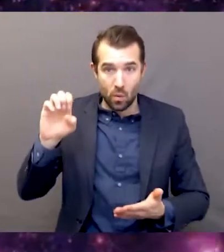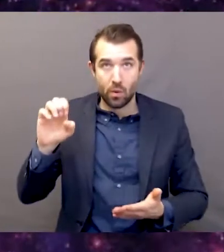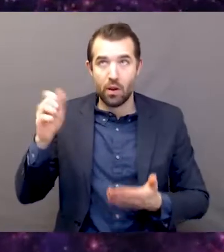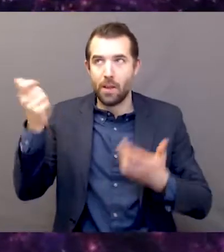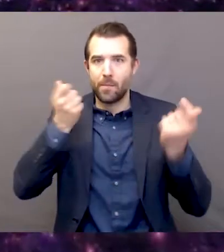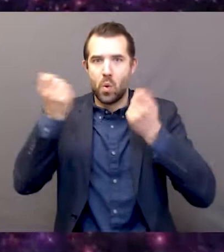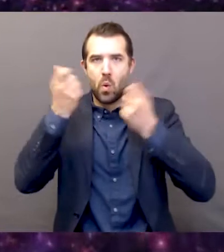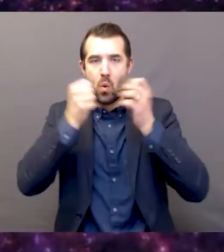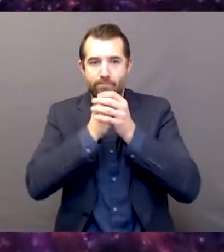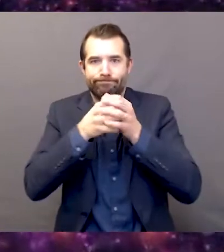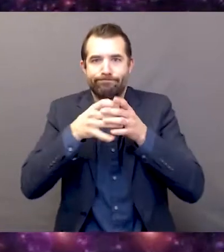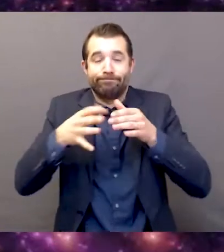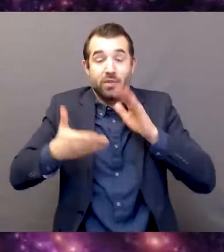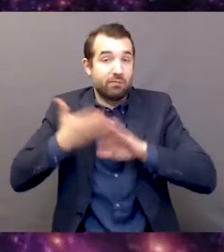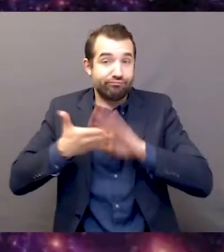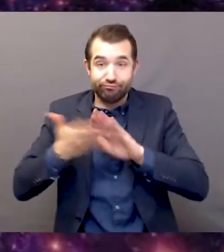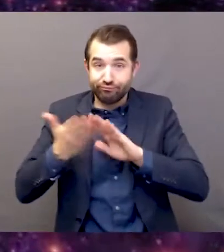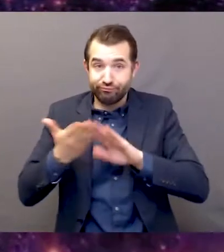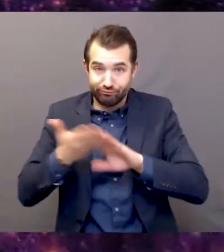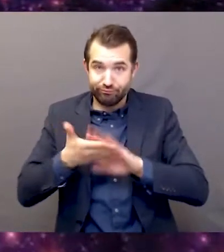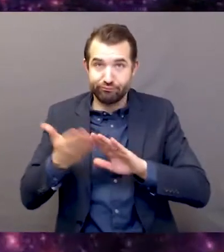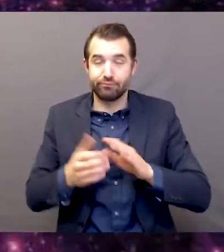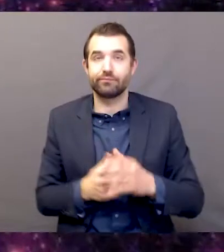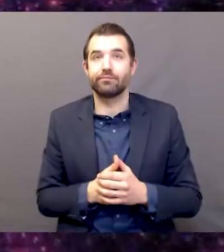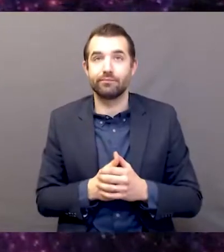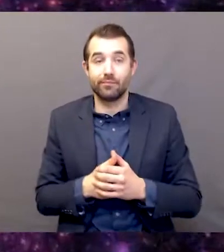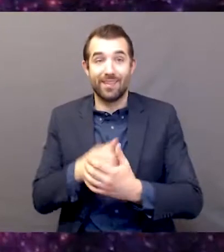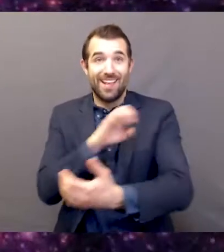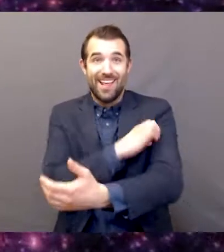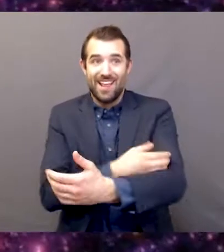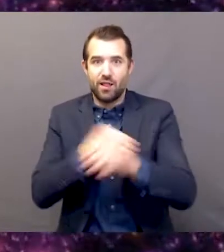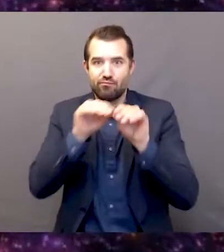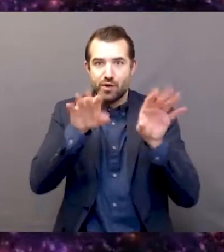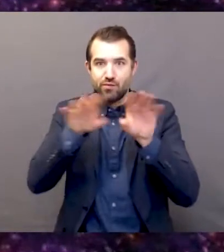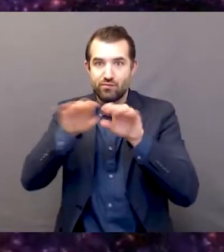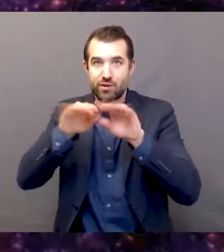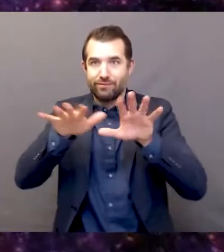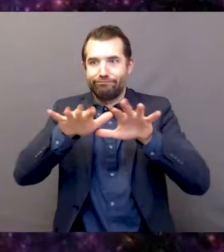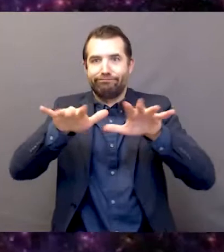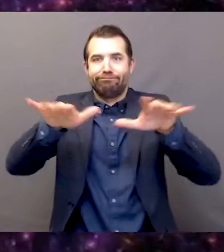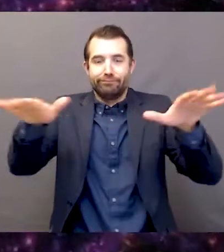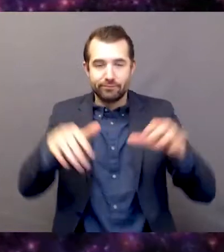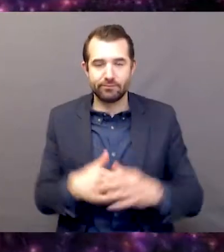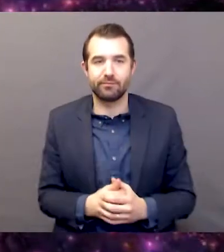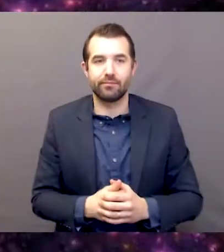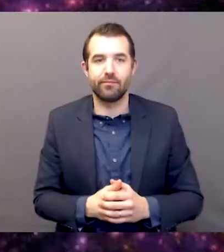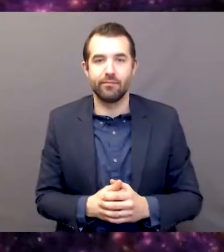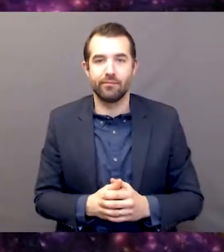these cavities and serve to provide extra energy to the cooling gas.